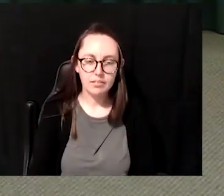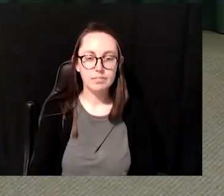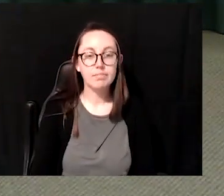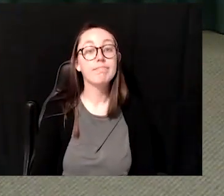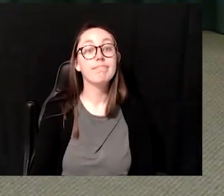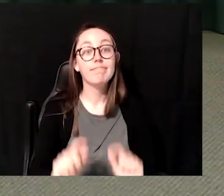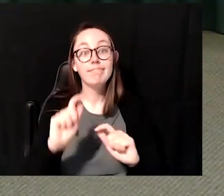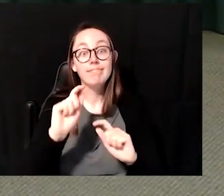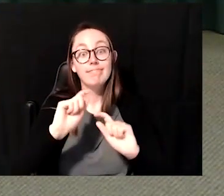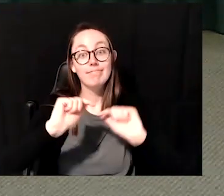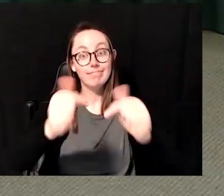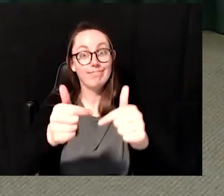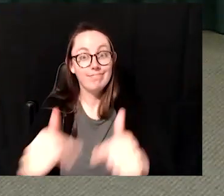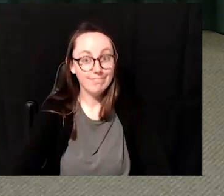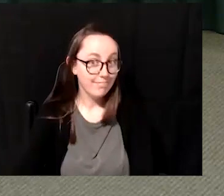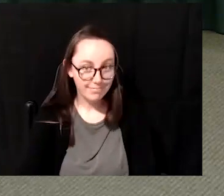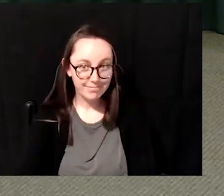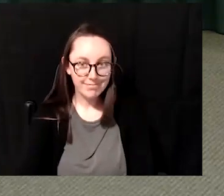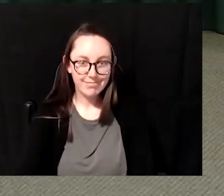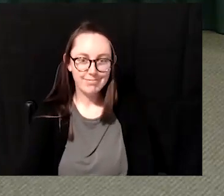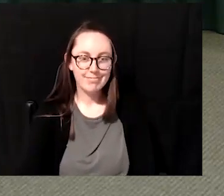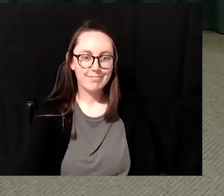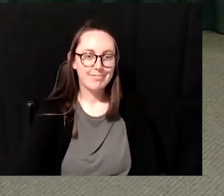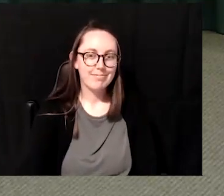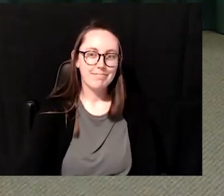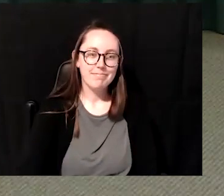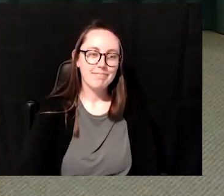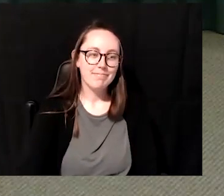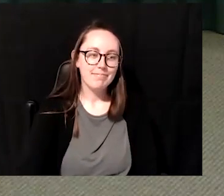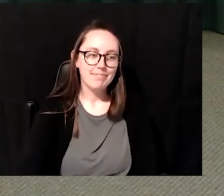uh are there hands in the public yes